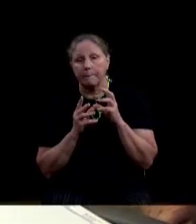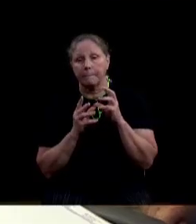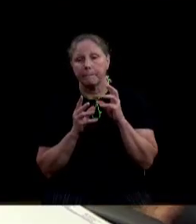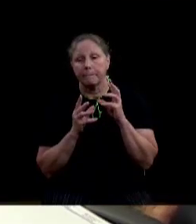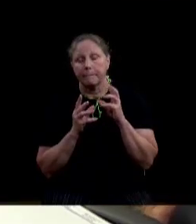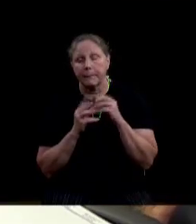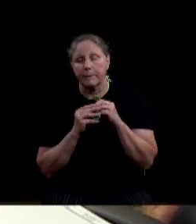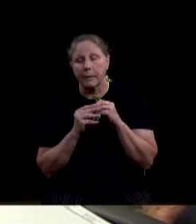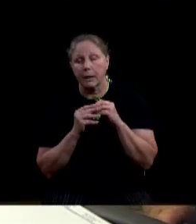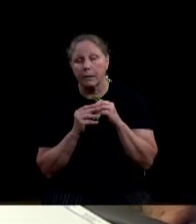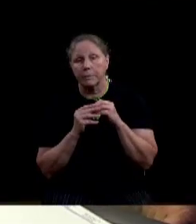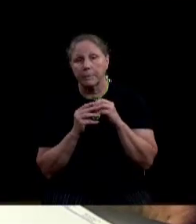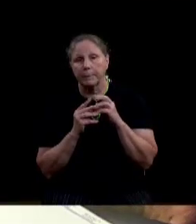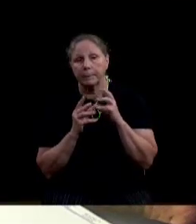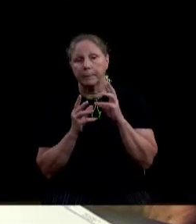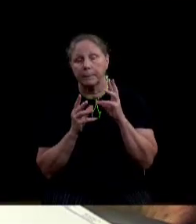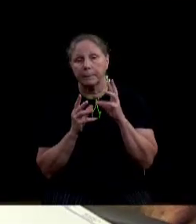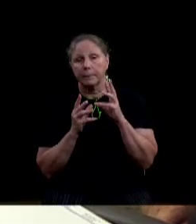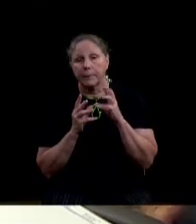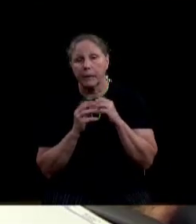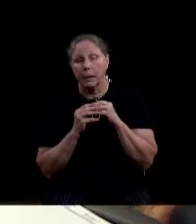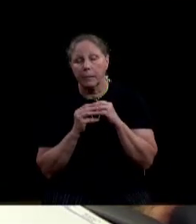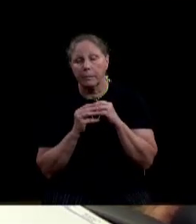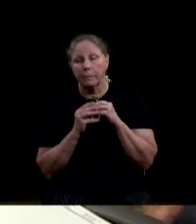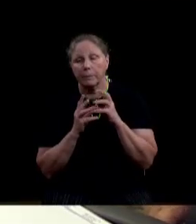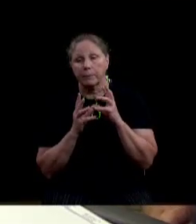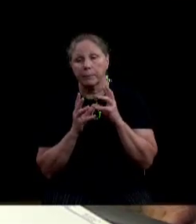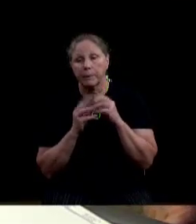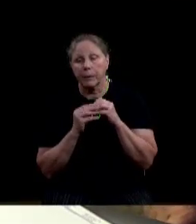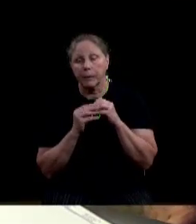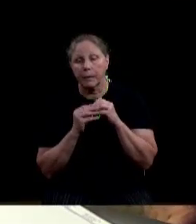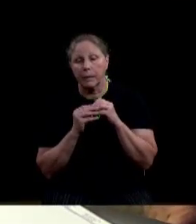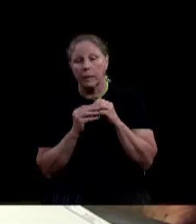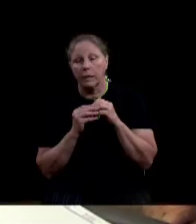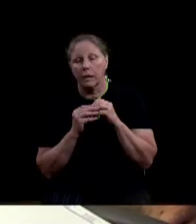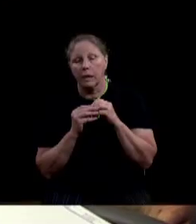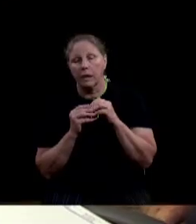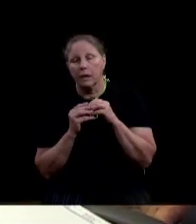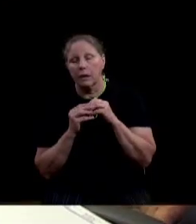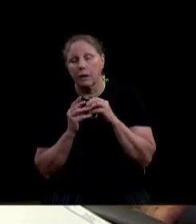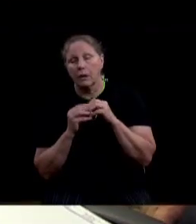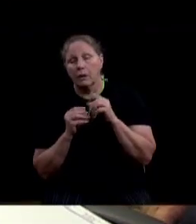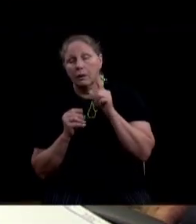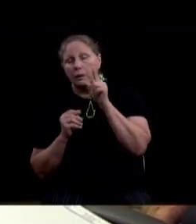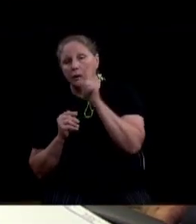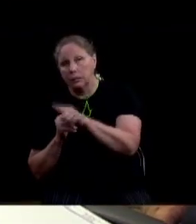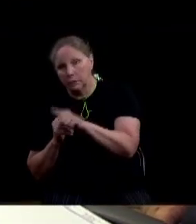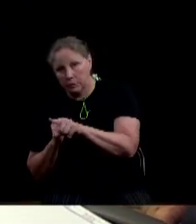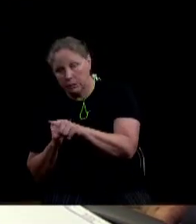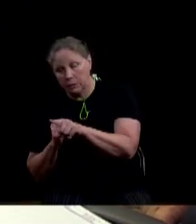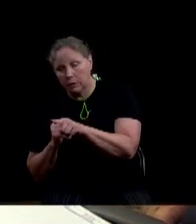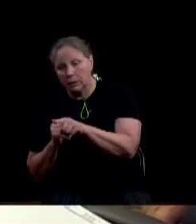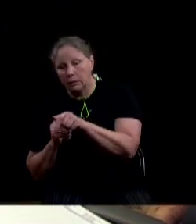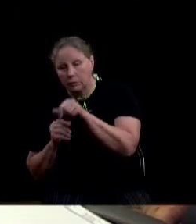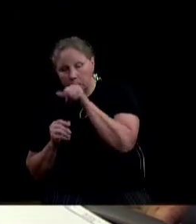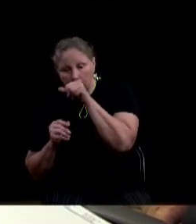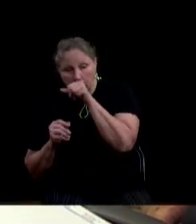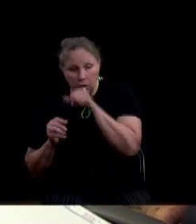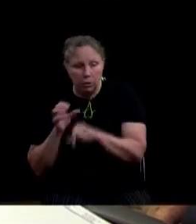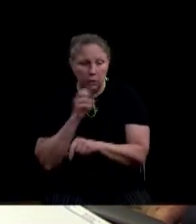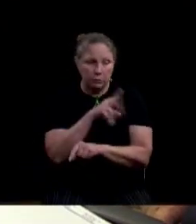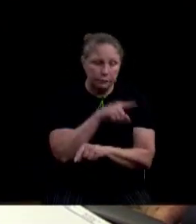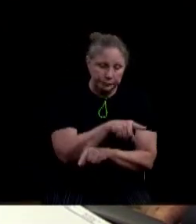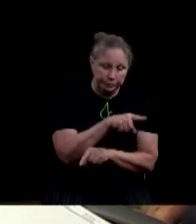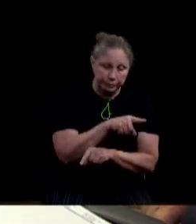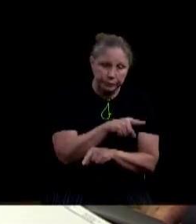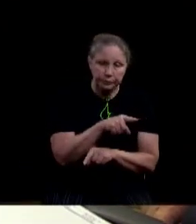2 going on 3 times the number of deaths in the United States thus far in the epidemic than